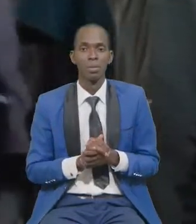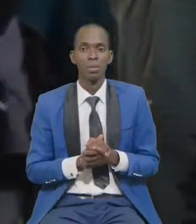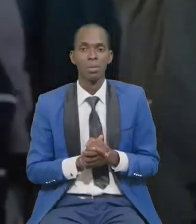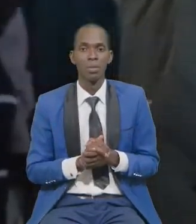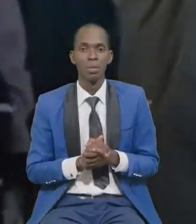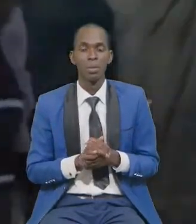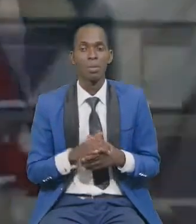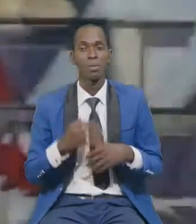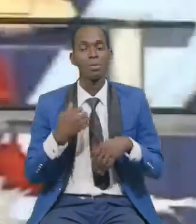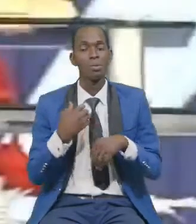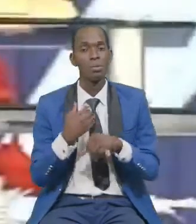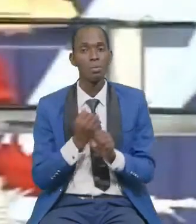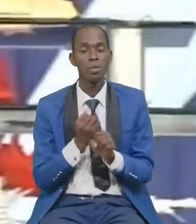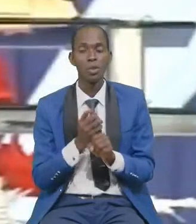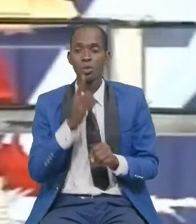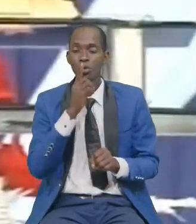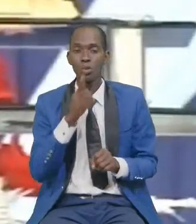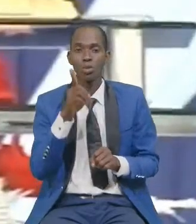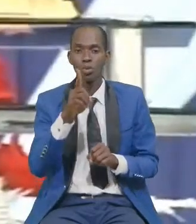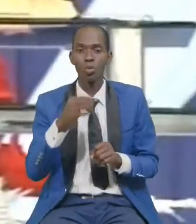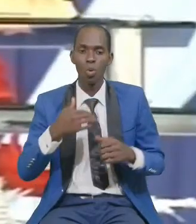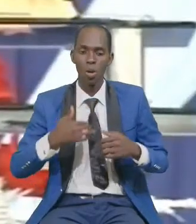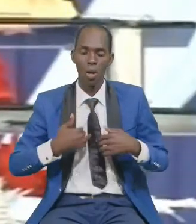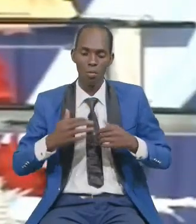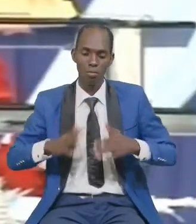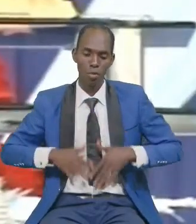Make sure you've given up all your sin.